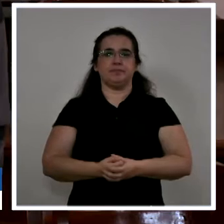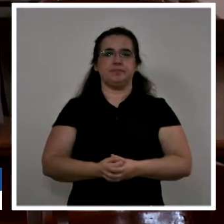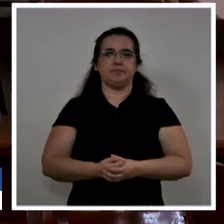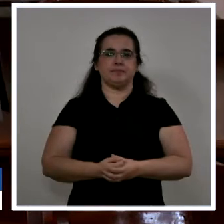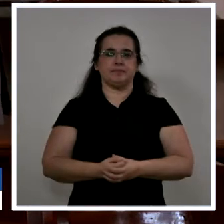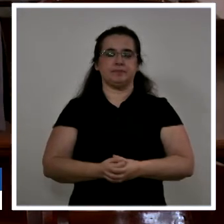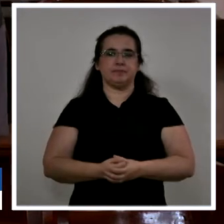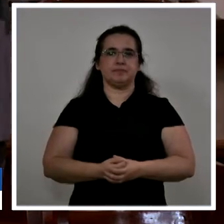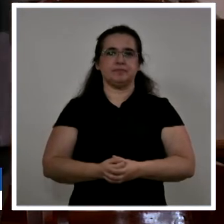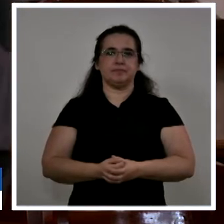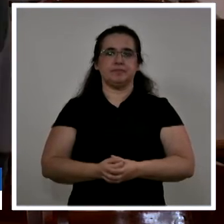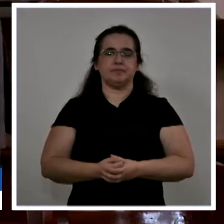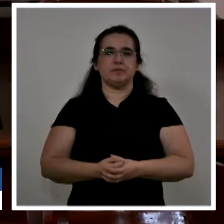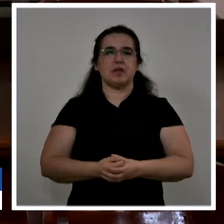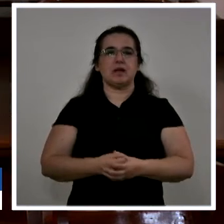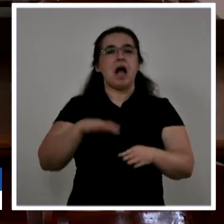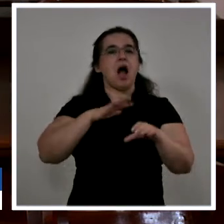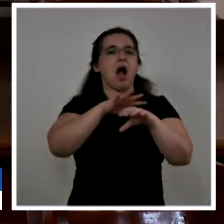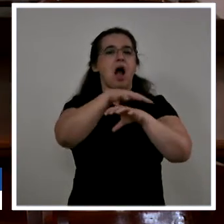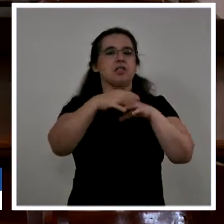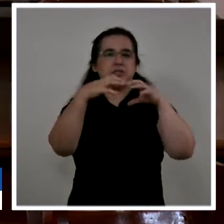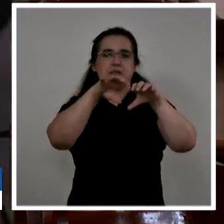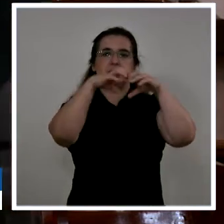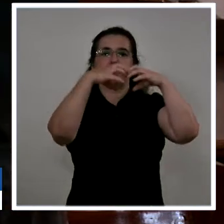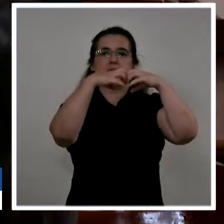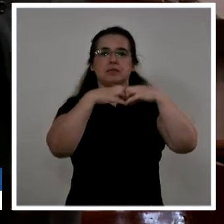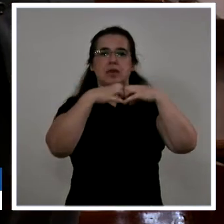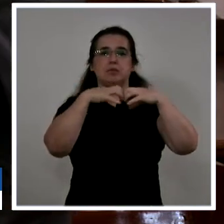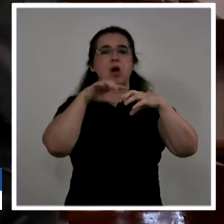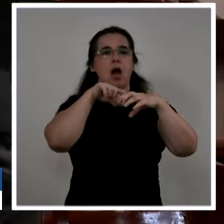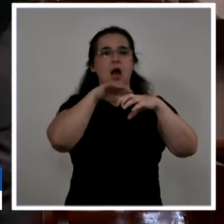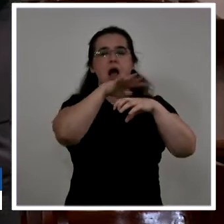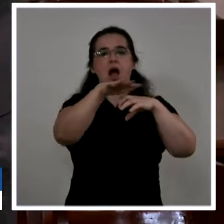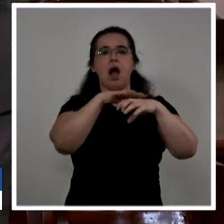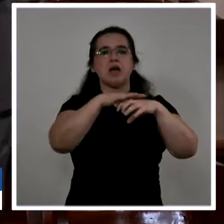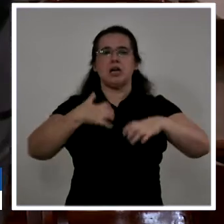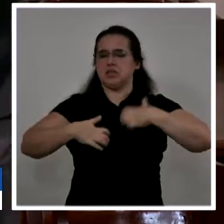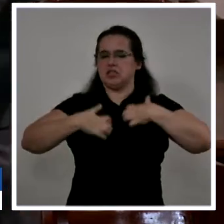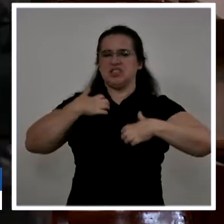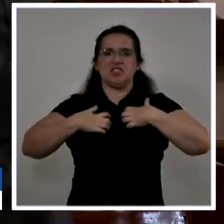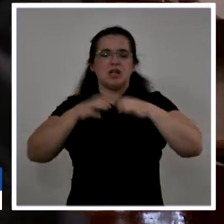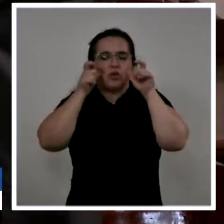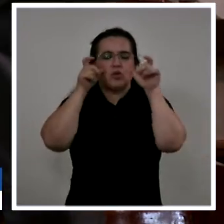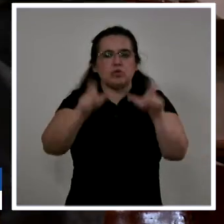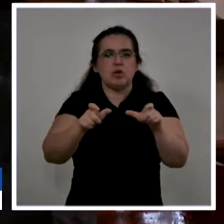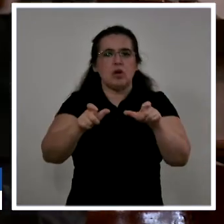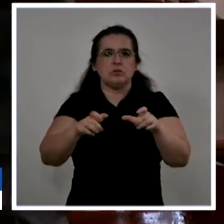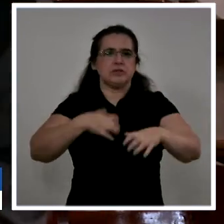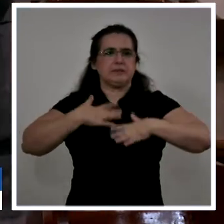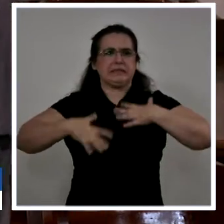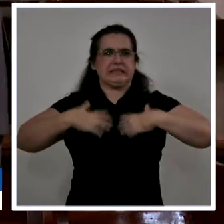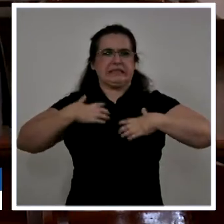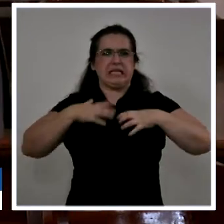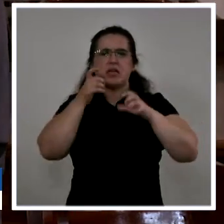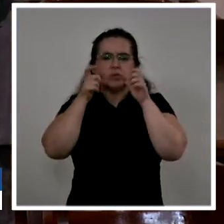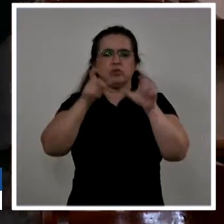controls anxiety and stress levels. E essa área do cérebro realmente é a área que controla a nossa ansiedade e os nossos níveis de stress. So if I